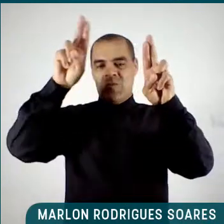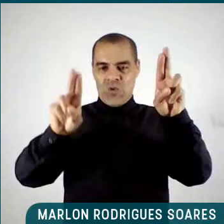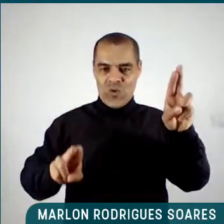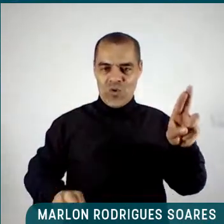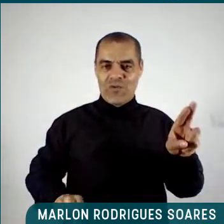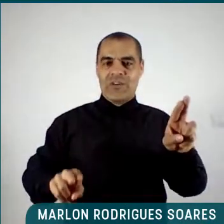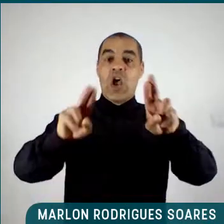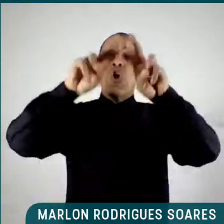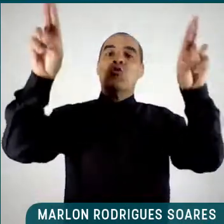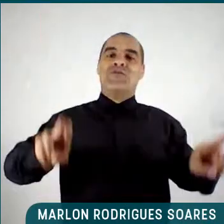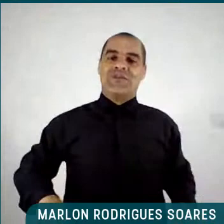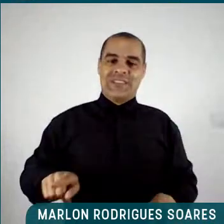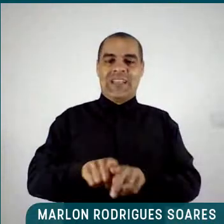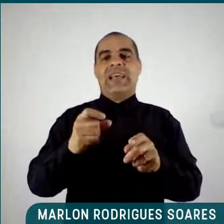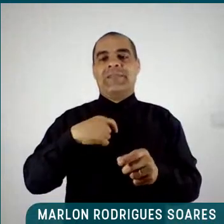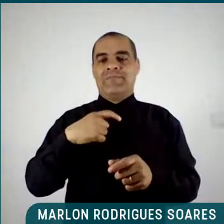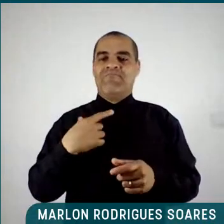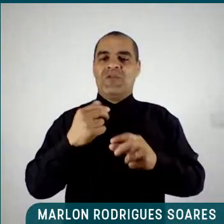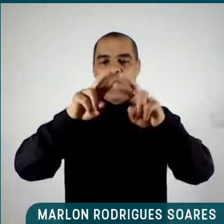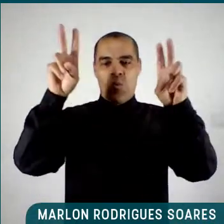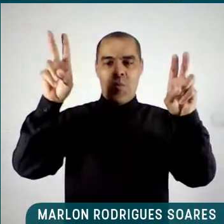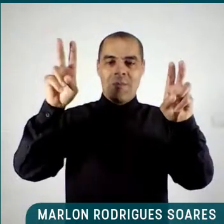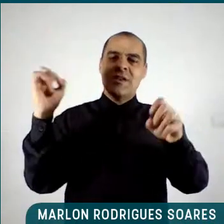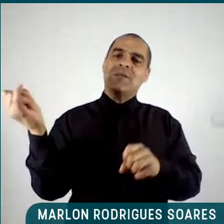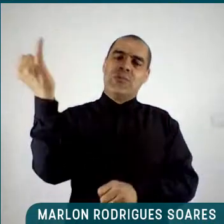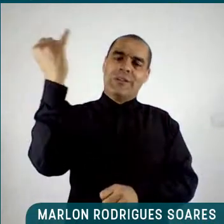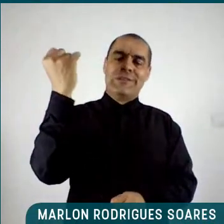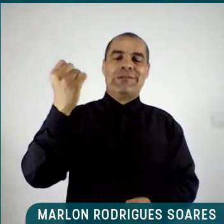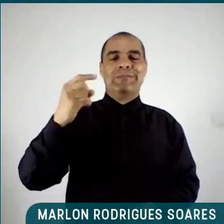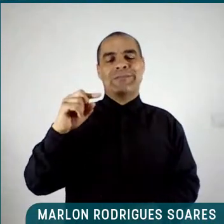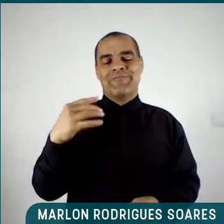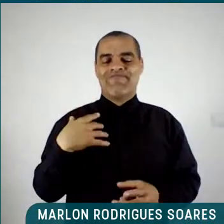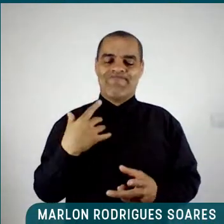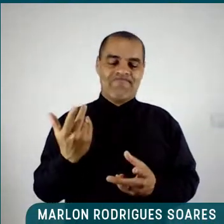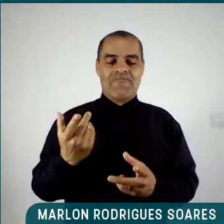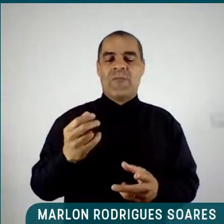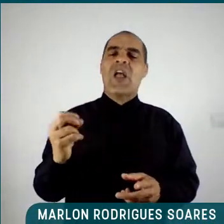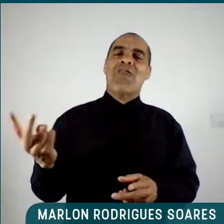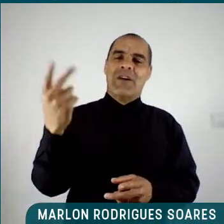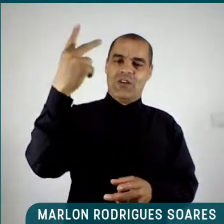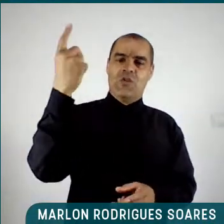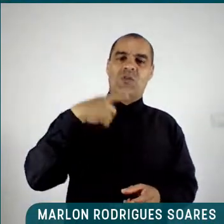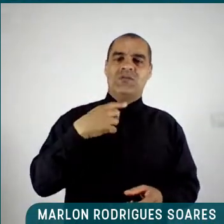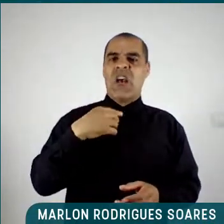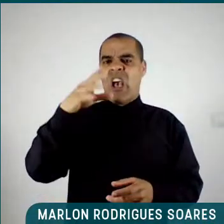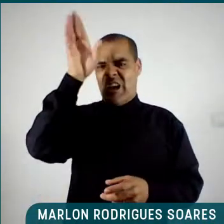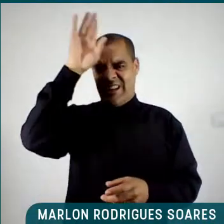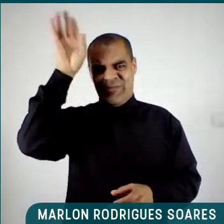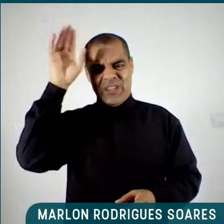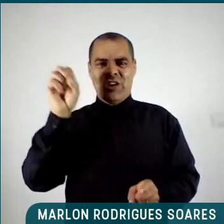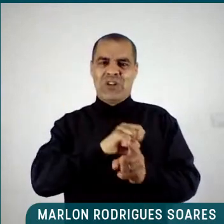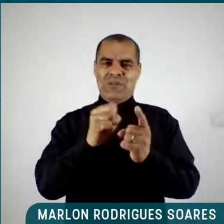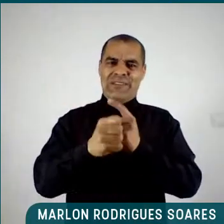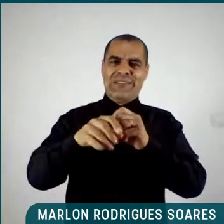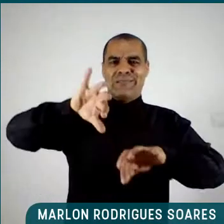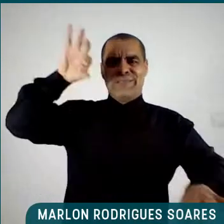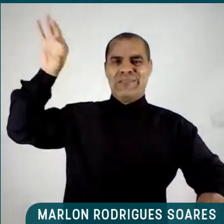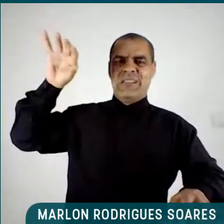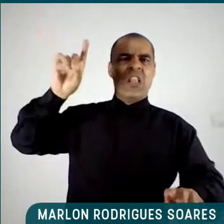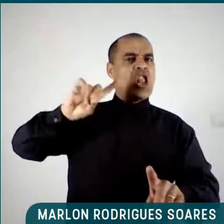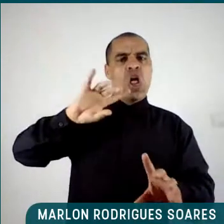an eu academic, nunca and next year I'm going to be teaching. não sou So I uma have to understand how can I pesquisadora, talk né? about this? Sou We should not be complementar, talking